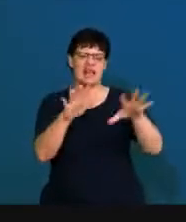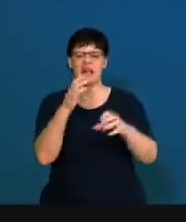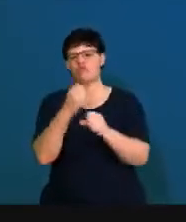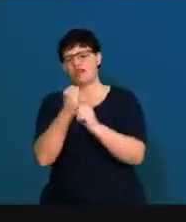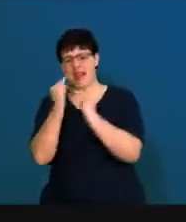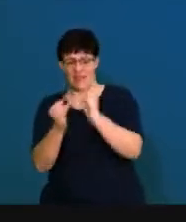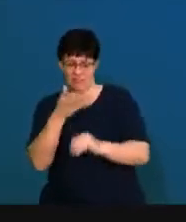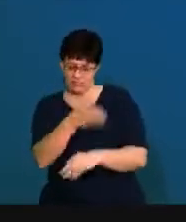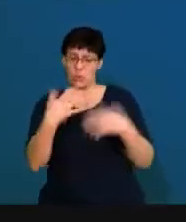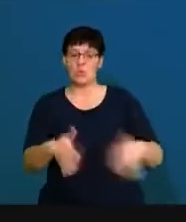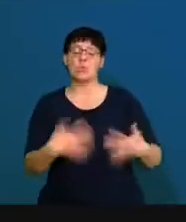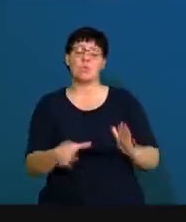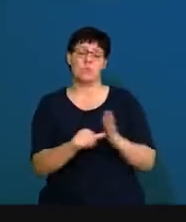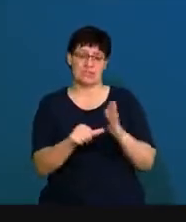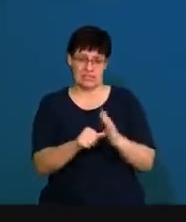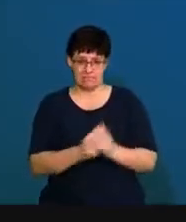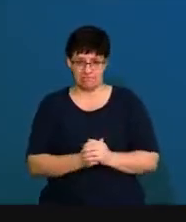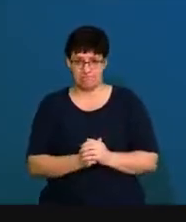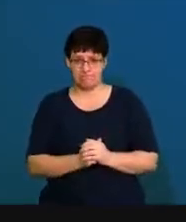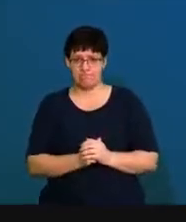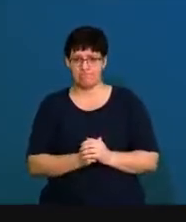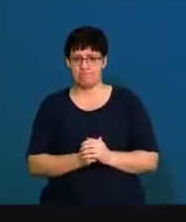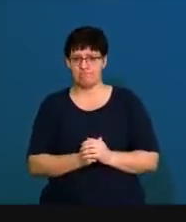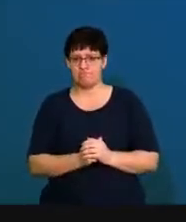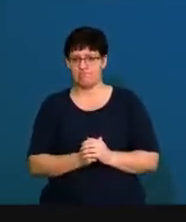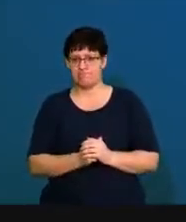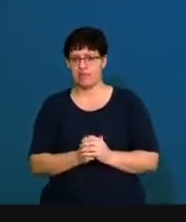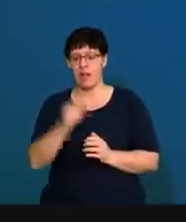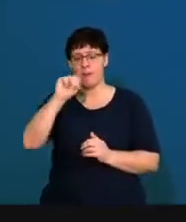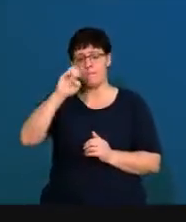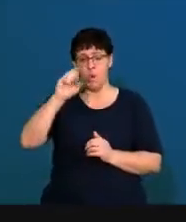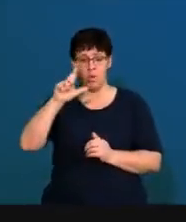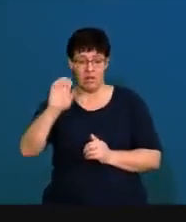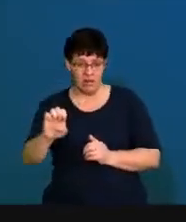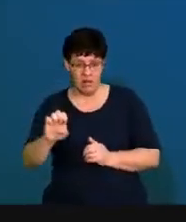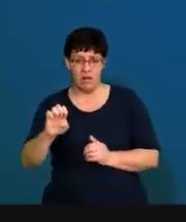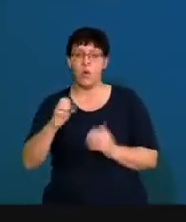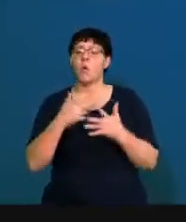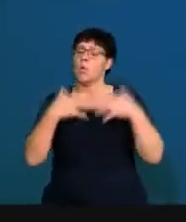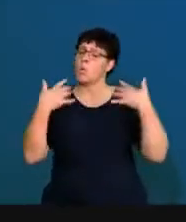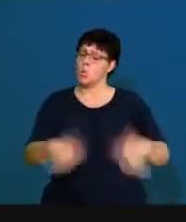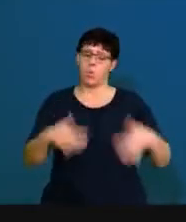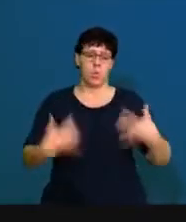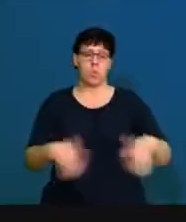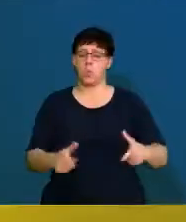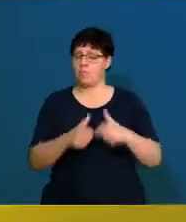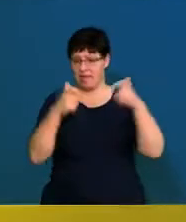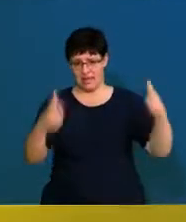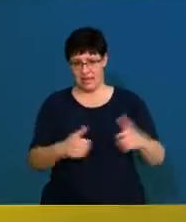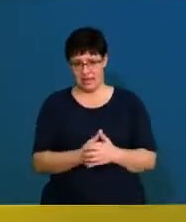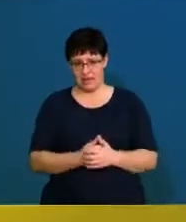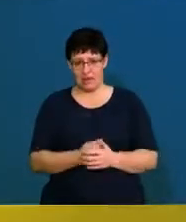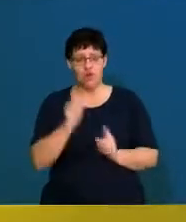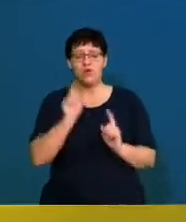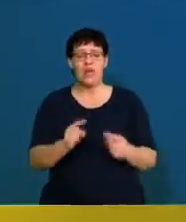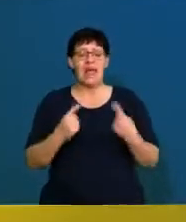okay? Right, and then the mole is the big thing in chemistry, okay? There is no way we